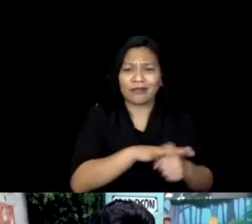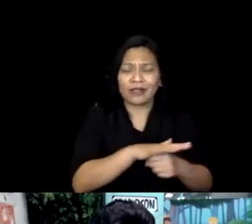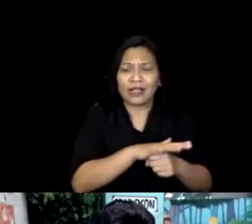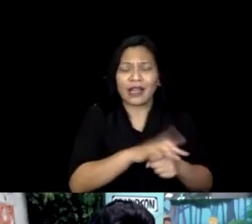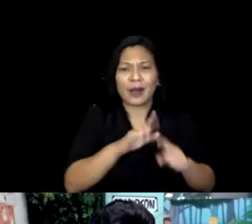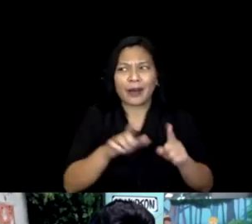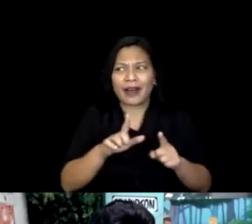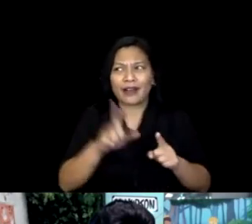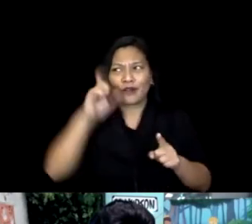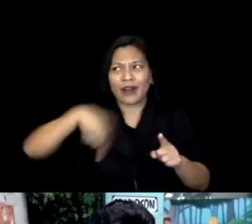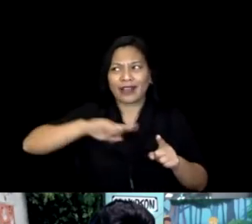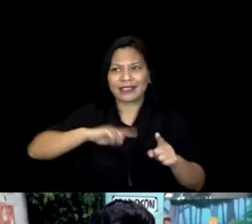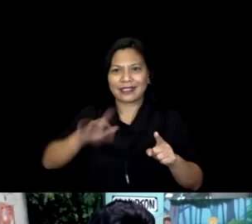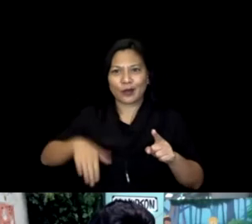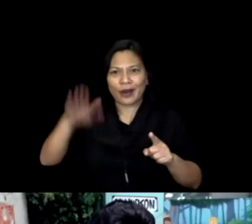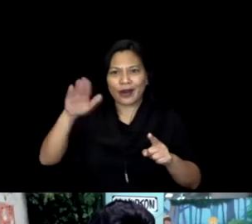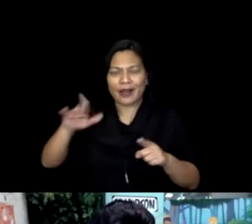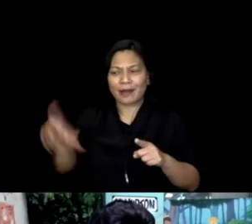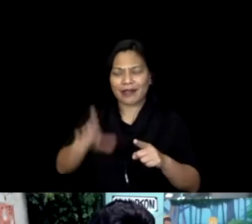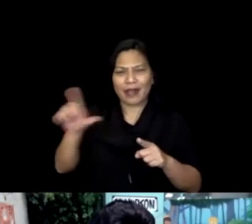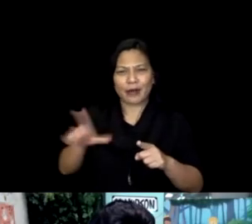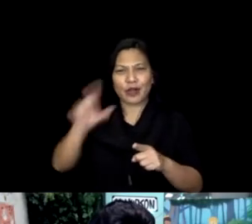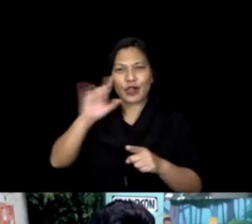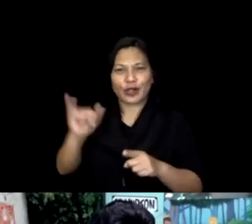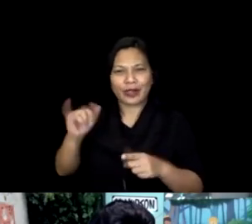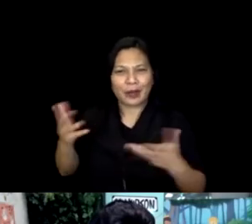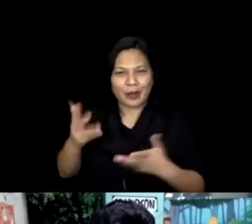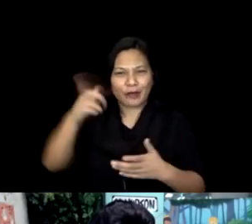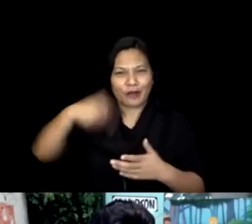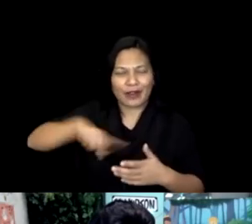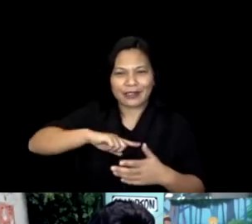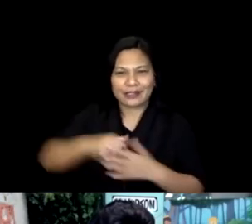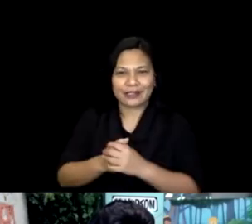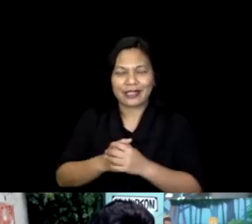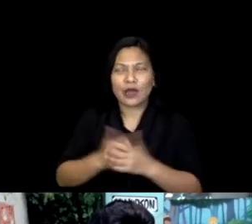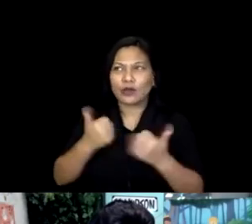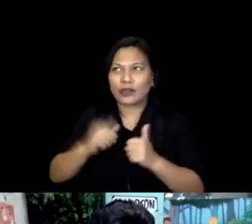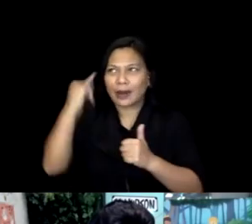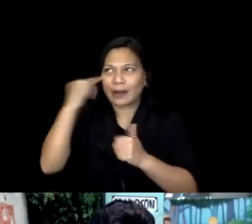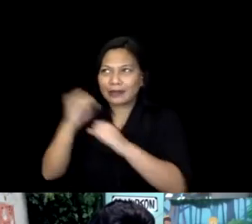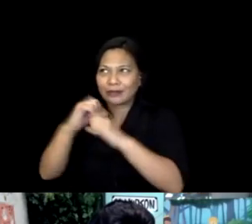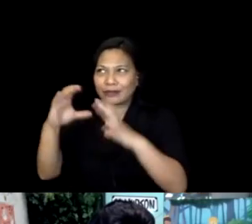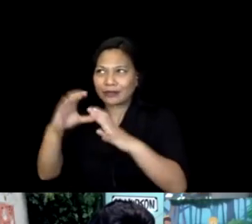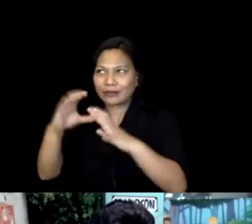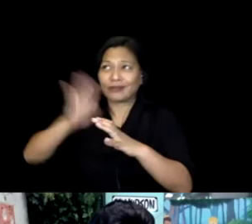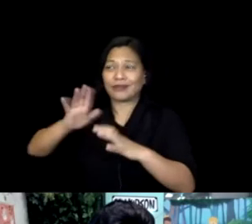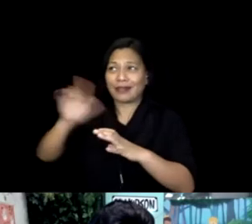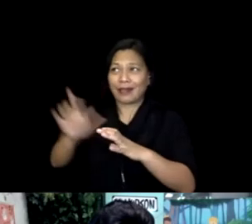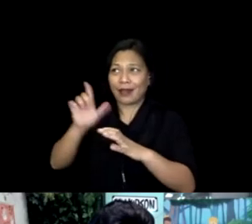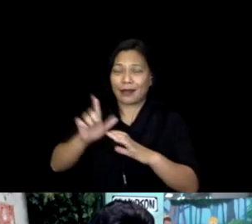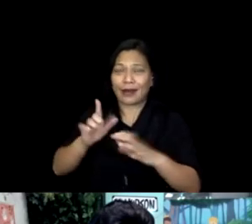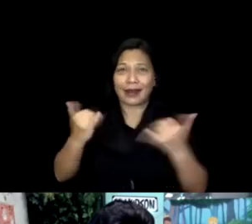libraries had for us as kids growing up, like we're imagining a combination of like that and the community center and the food and the